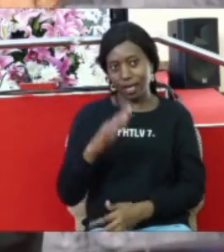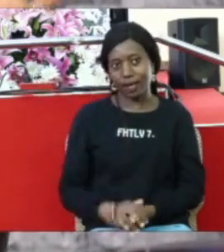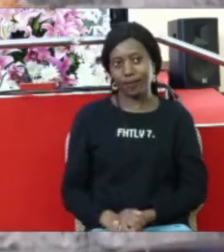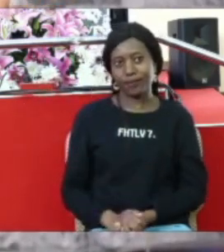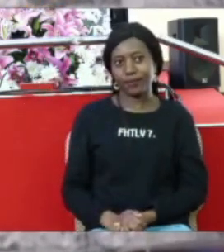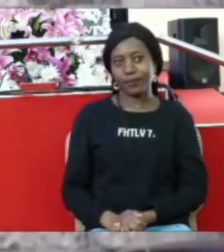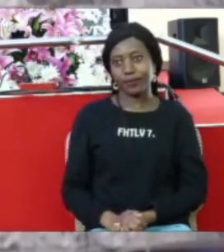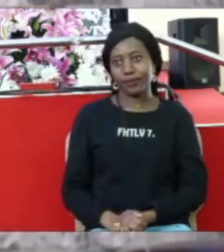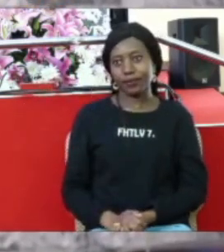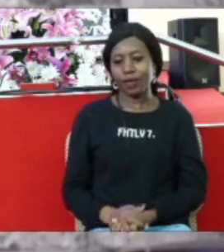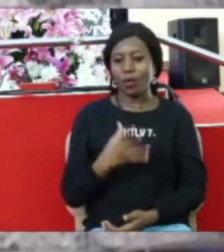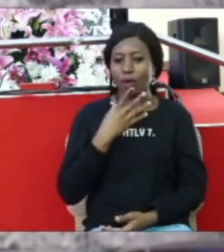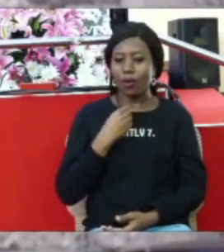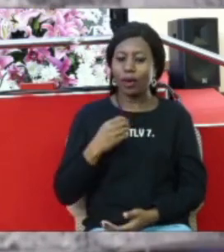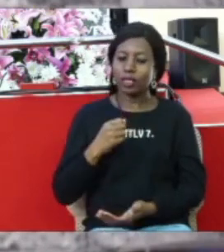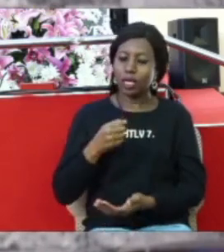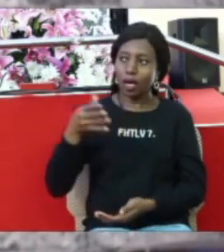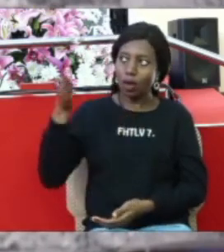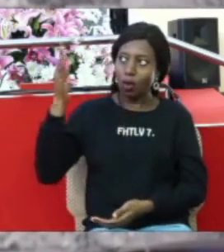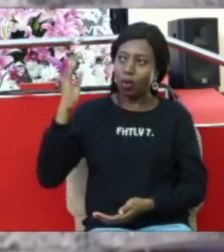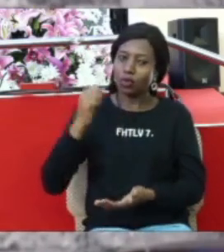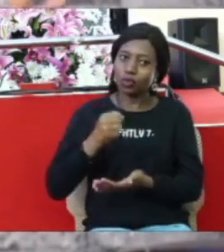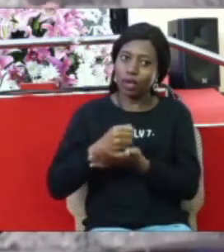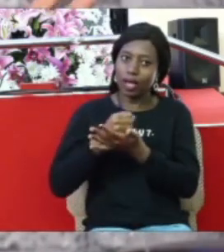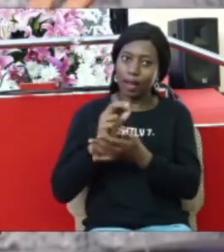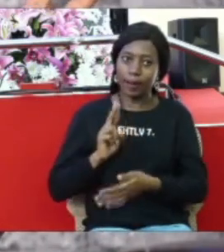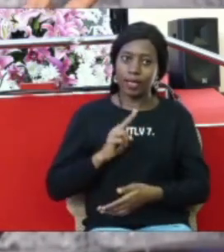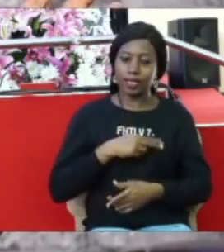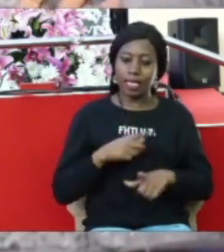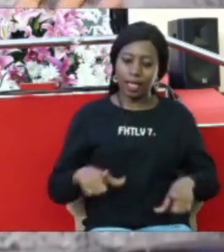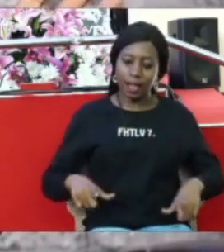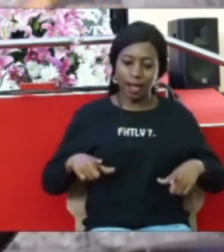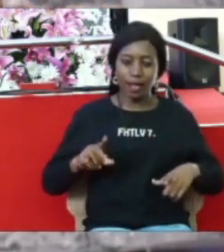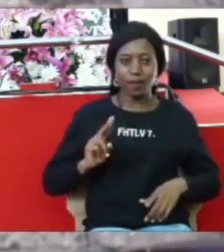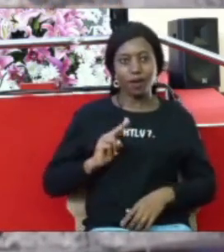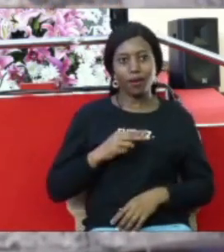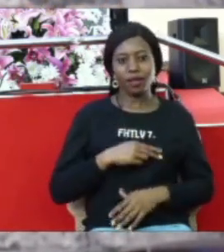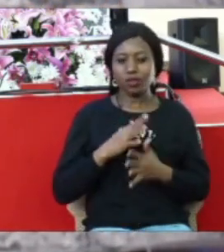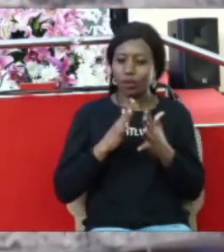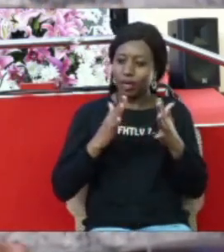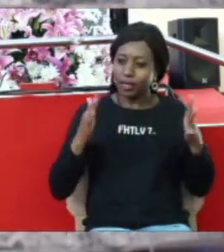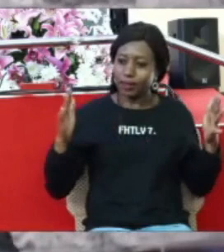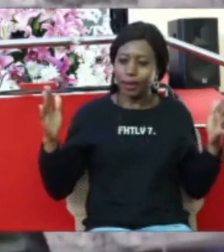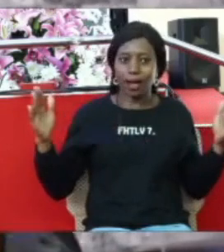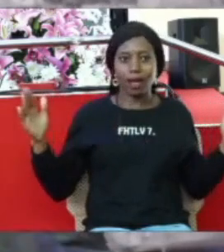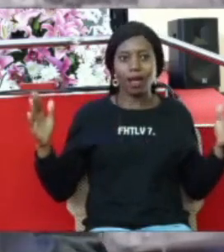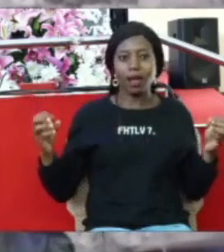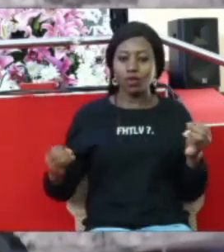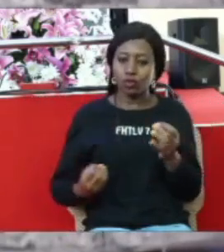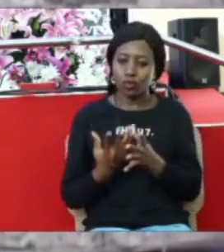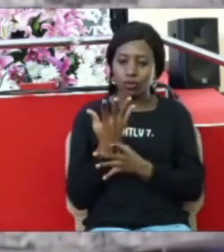we want God to intervene into our lives, we have to get to a place where we stretch ourselves. And one of the keys for my getting